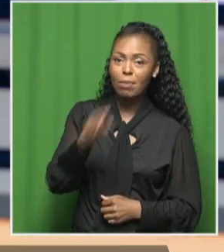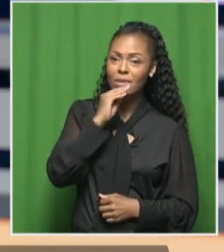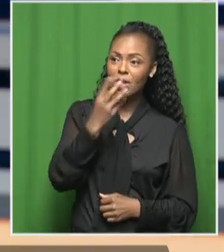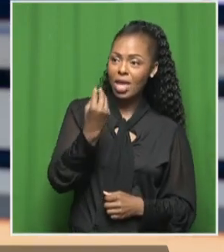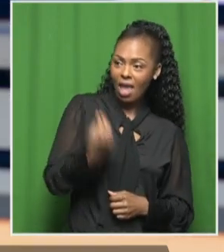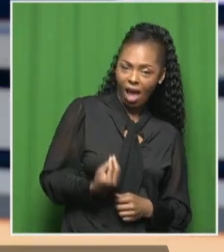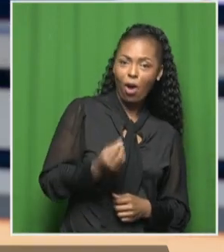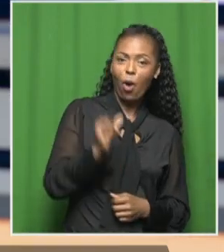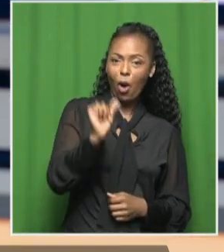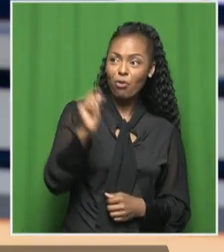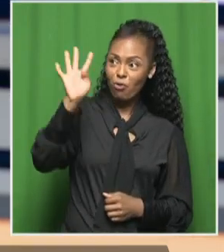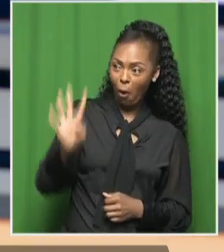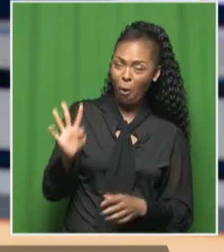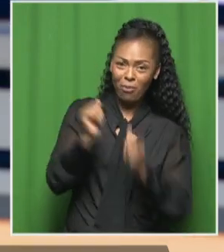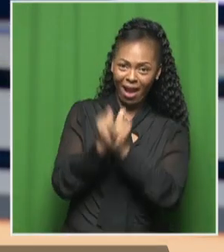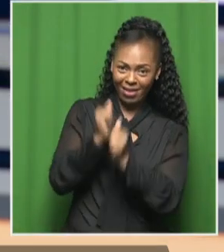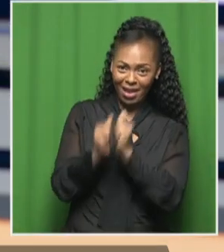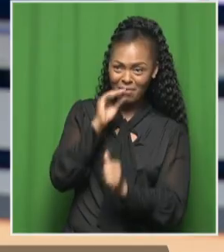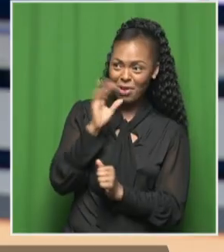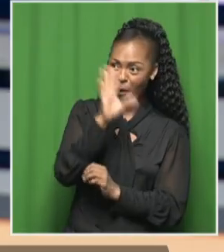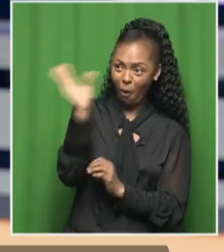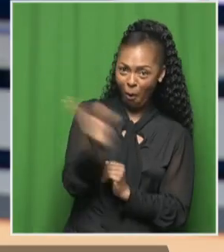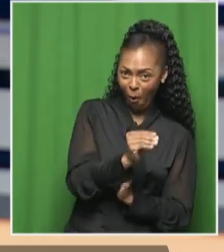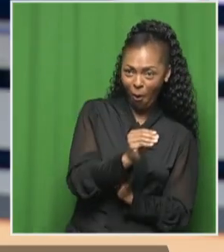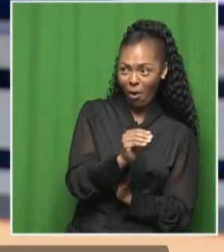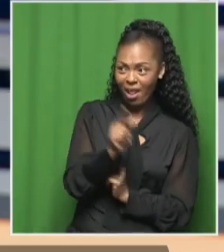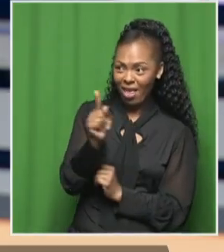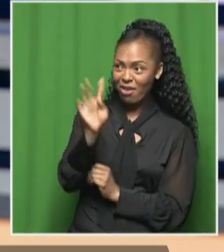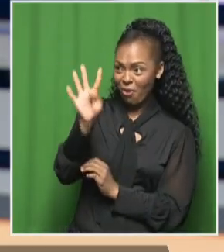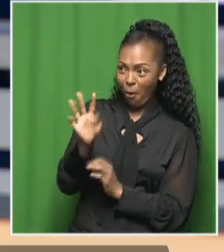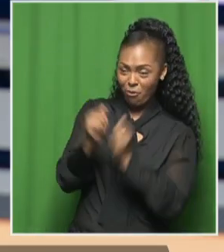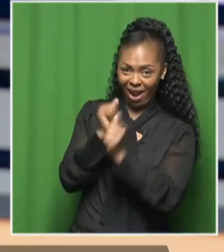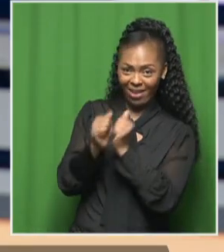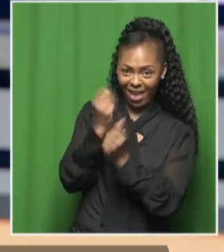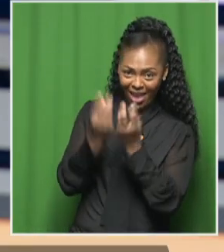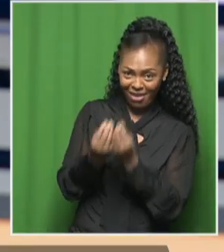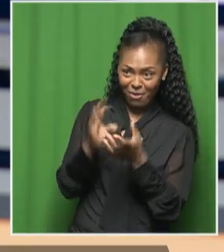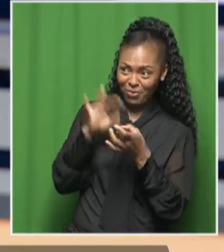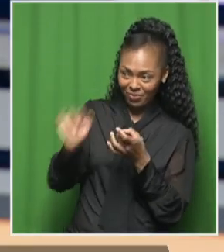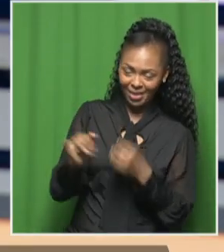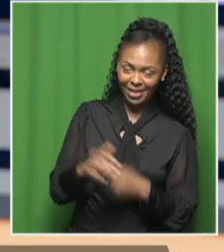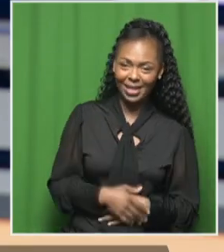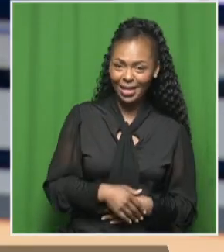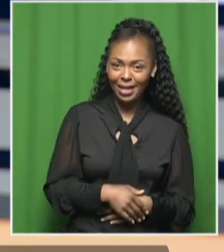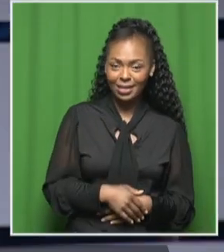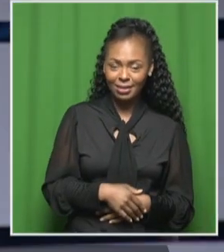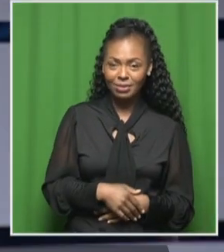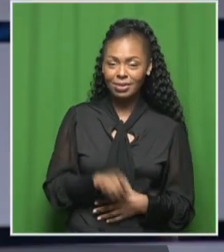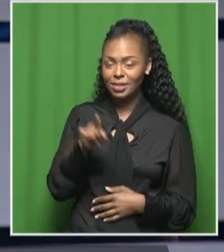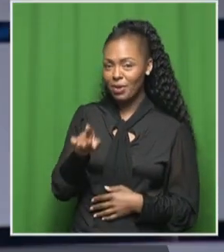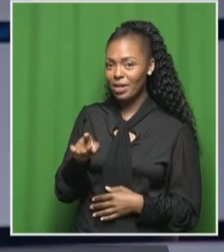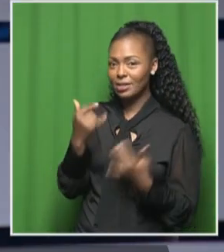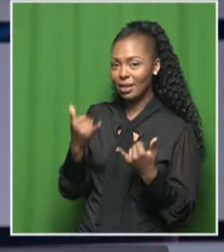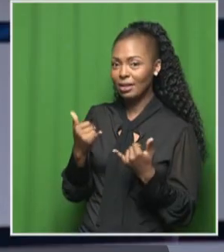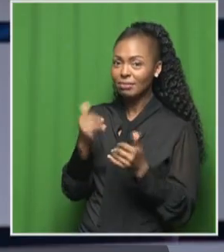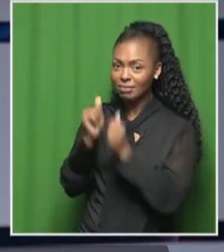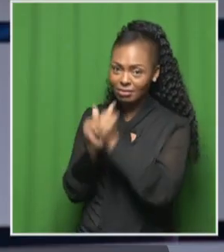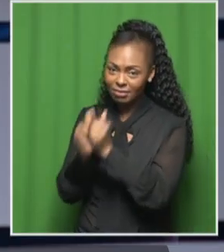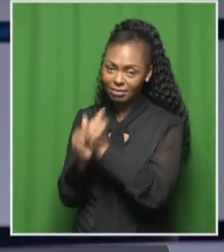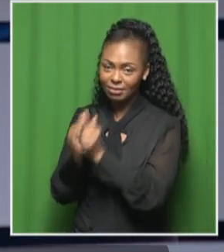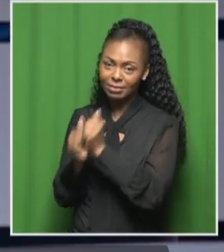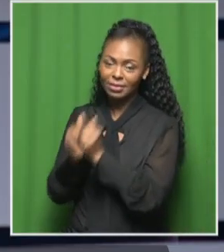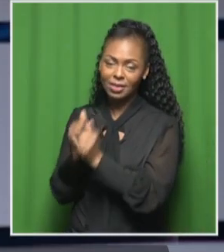I'm the youngest of 4 boys, yeah. So, and what was that like, you know, being the youngest? Did they spoil you? Did they protect you? No, you